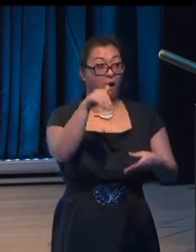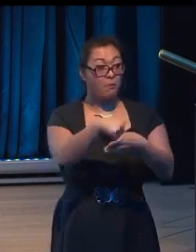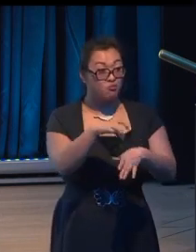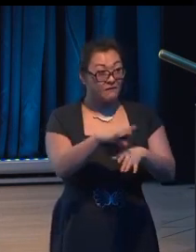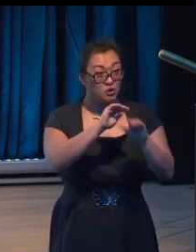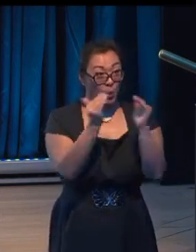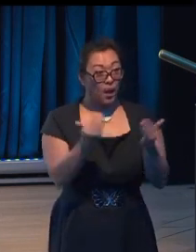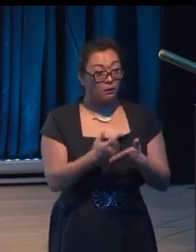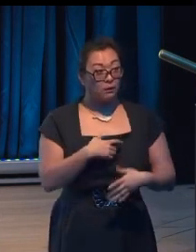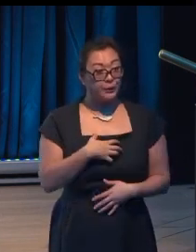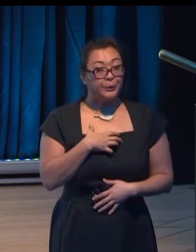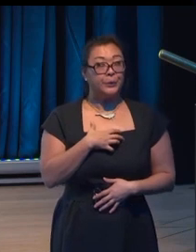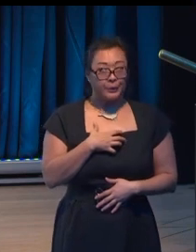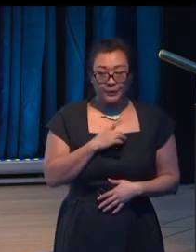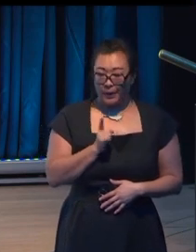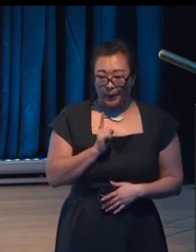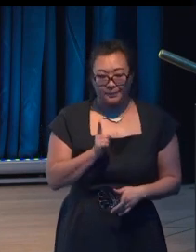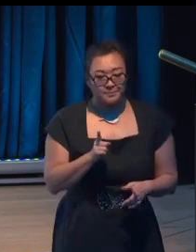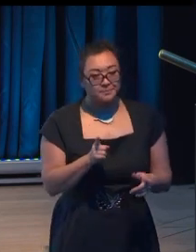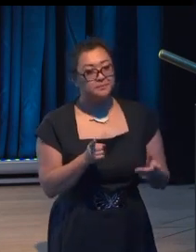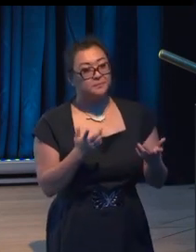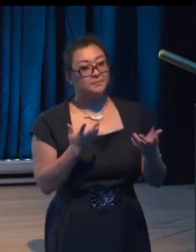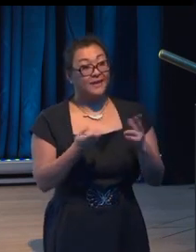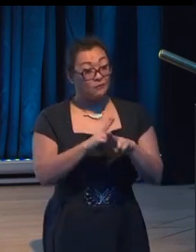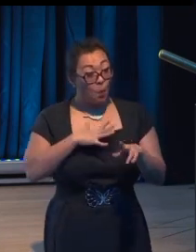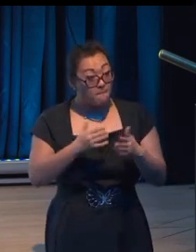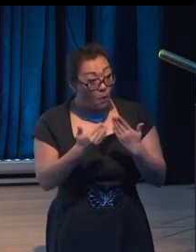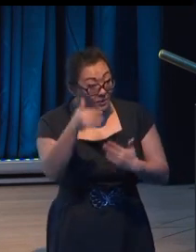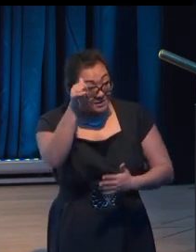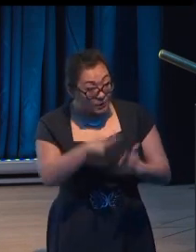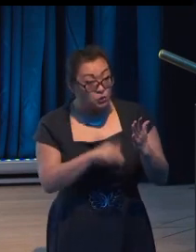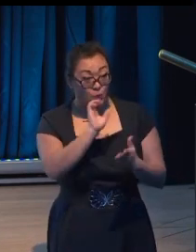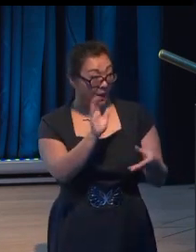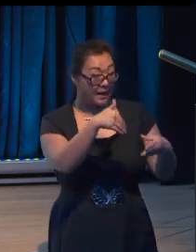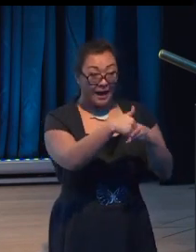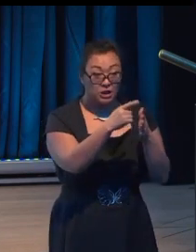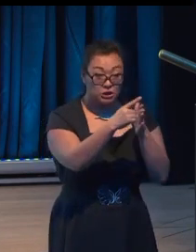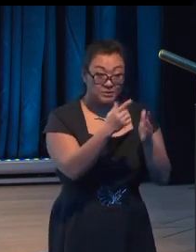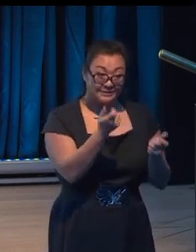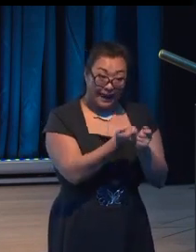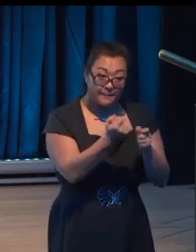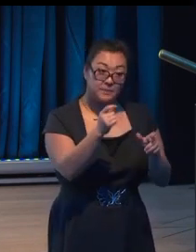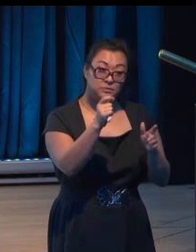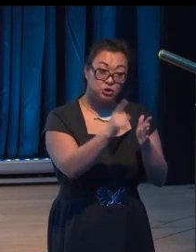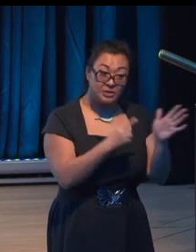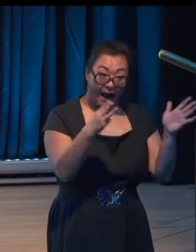to practice this, then any group projects or game jams will help you and help expose you to this kind of collaborative, creative process.